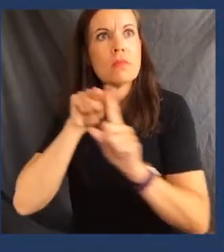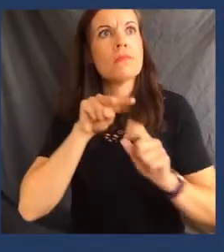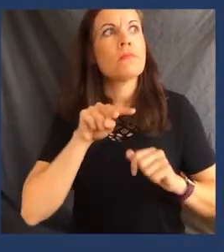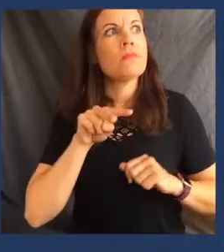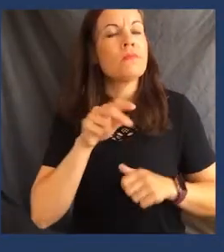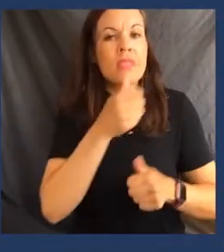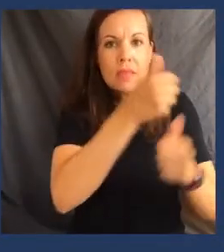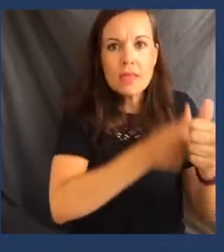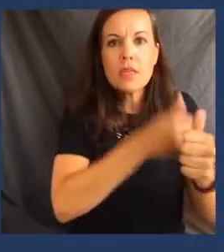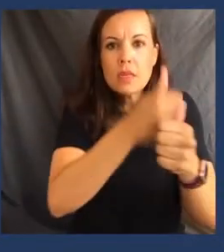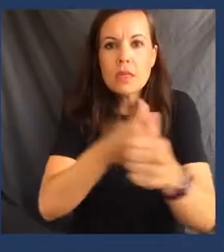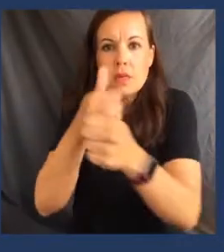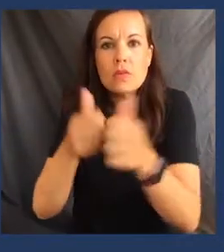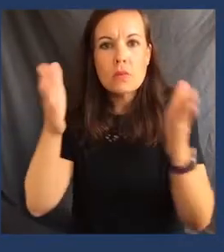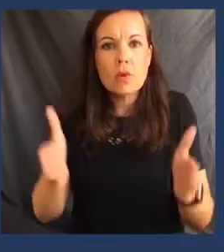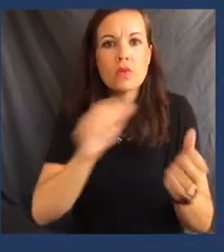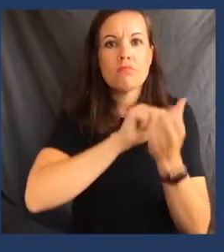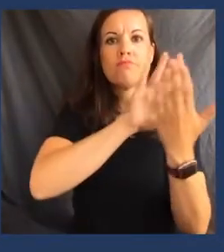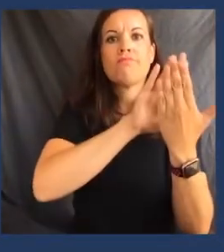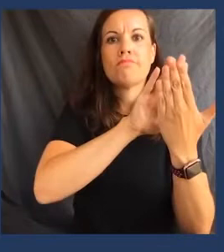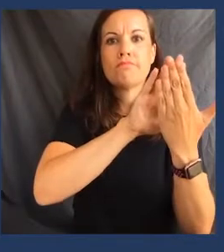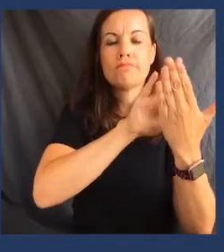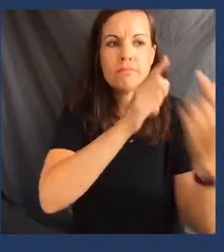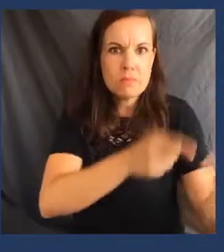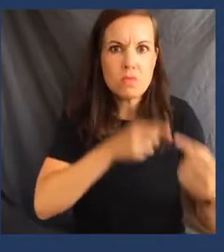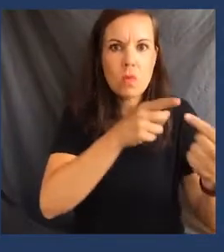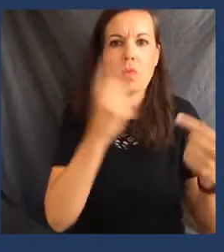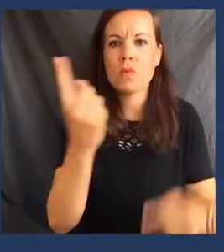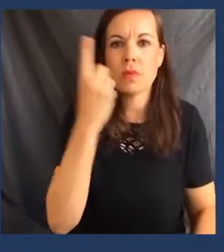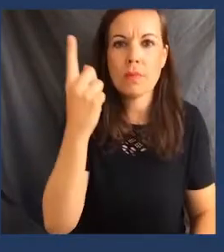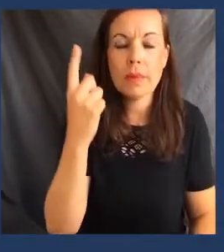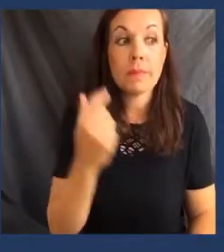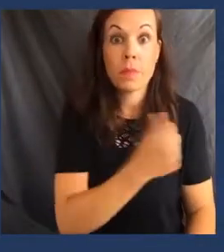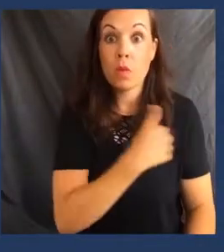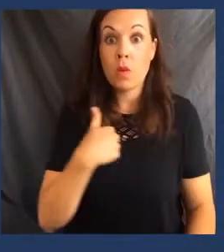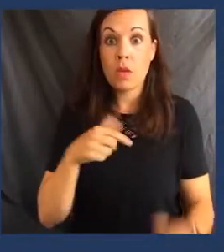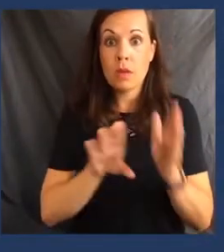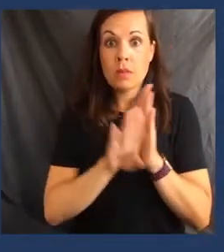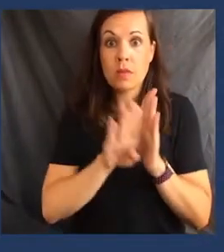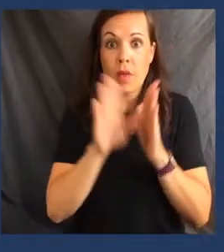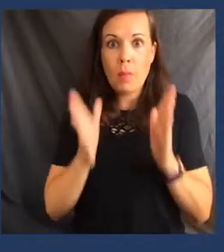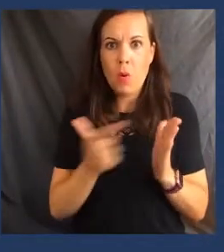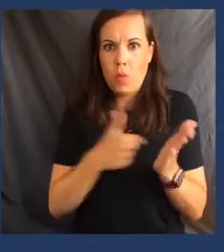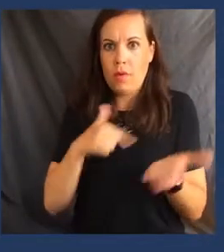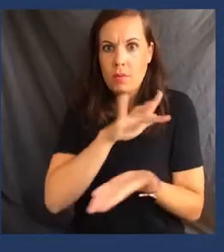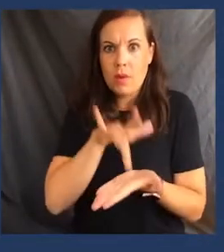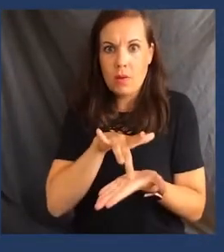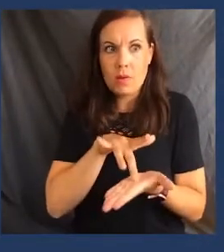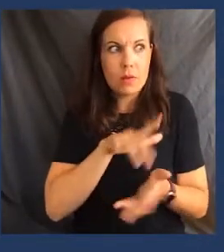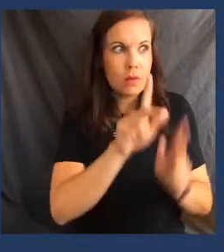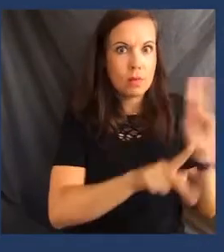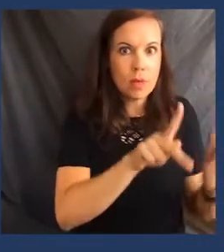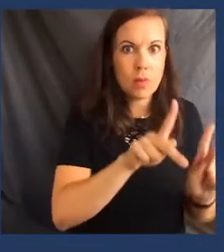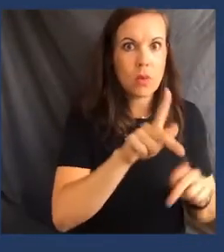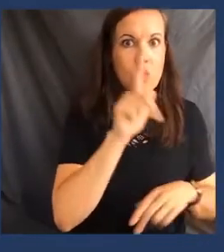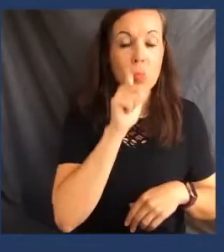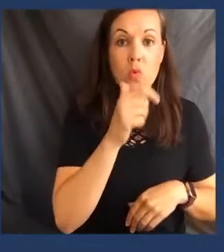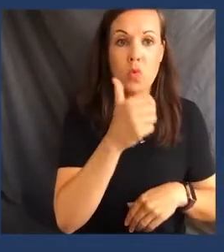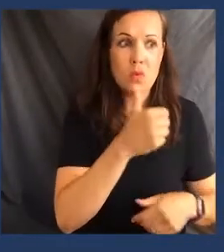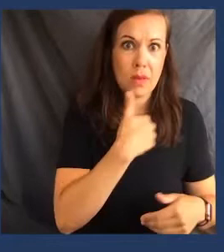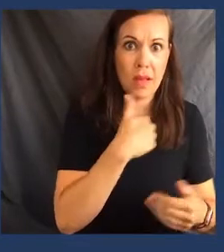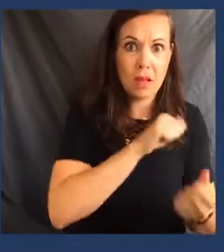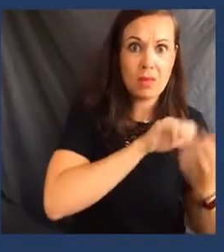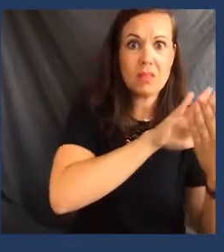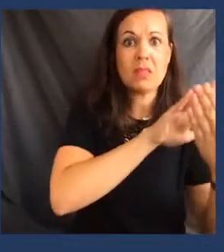something. And as a developer, we stand between everybody who's got something and